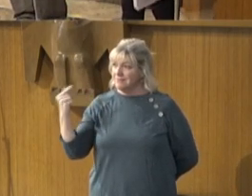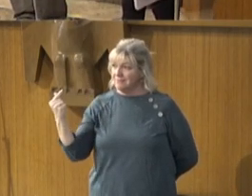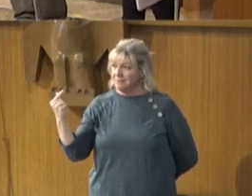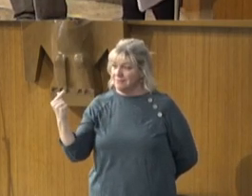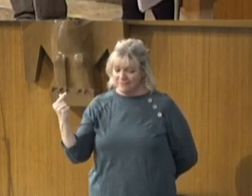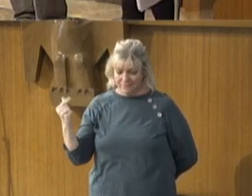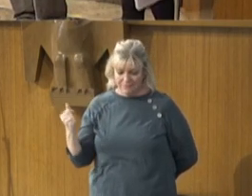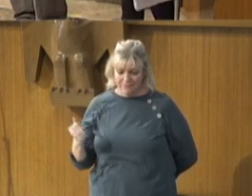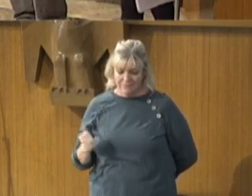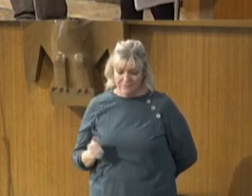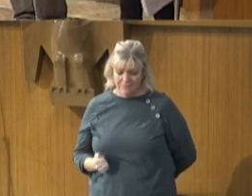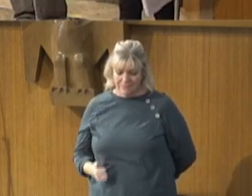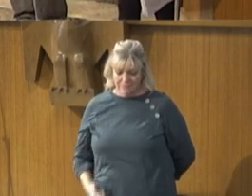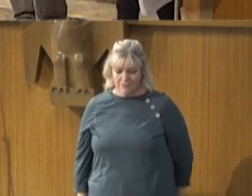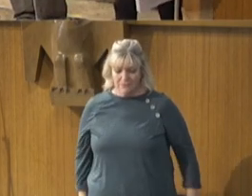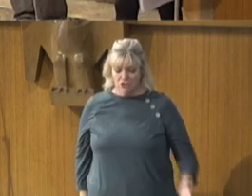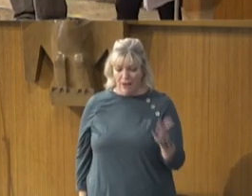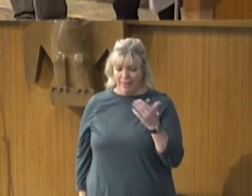Linda Cutting.